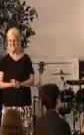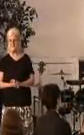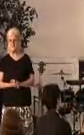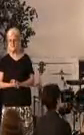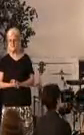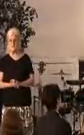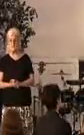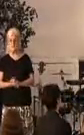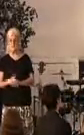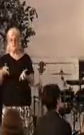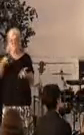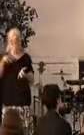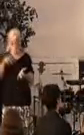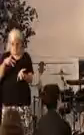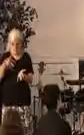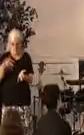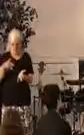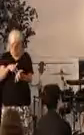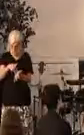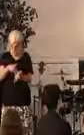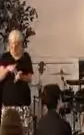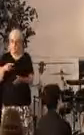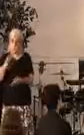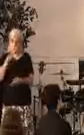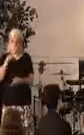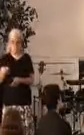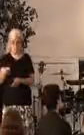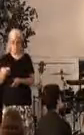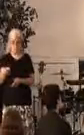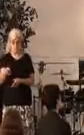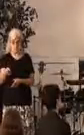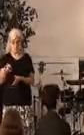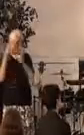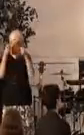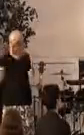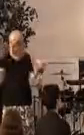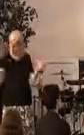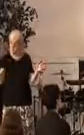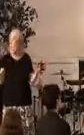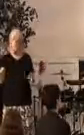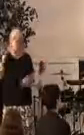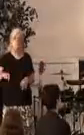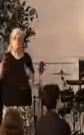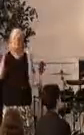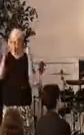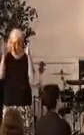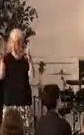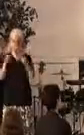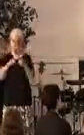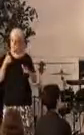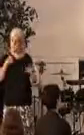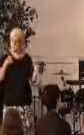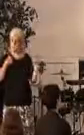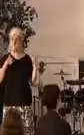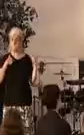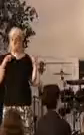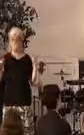As you stand here, let me tell you this. Let me tell you this. You must listen to me.